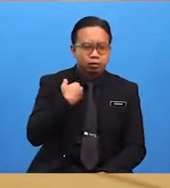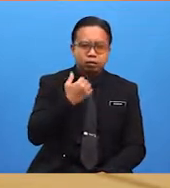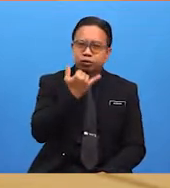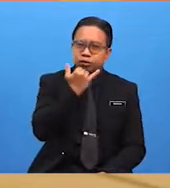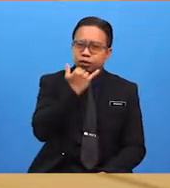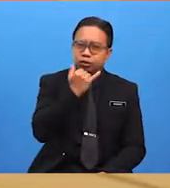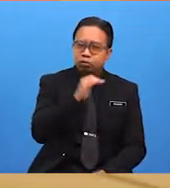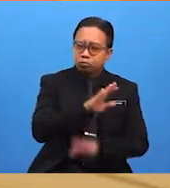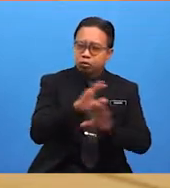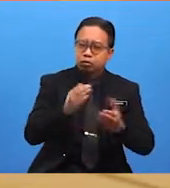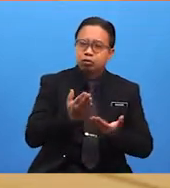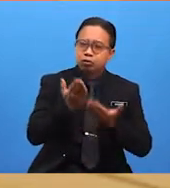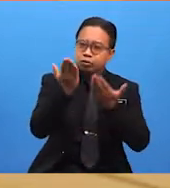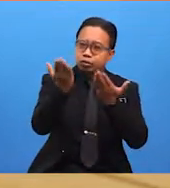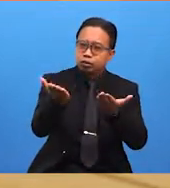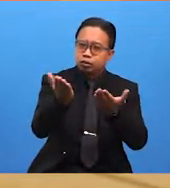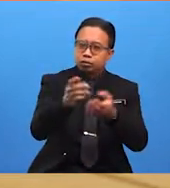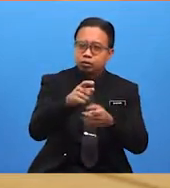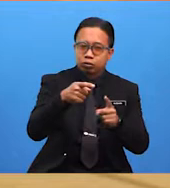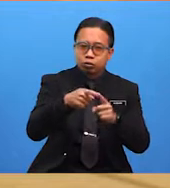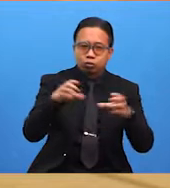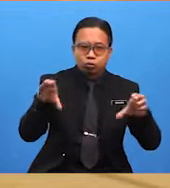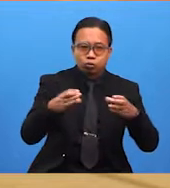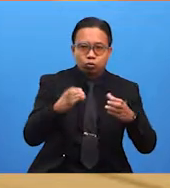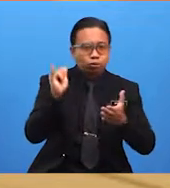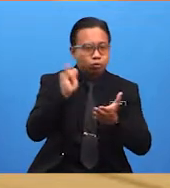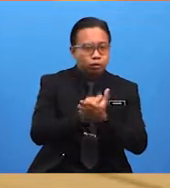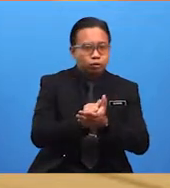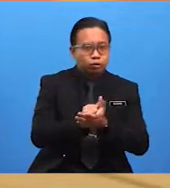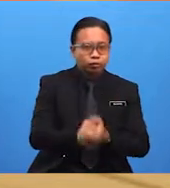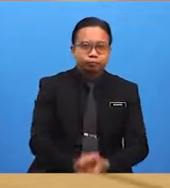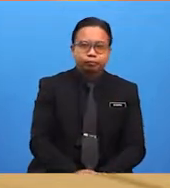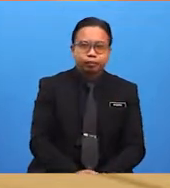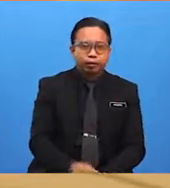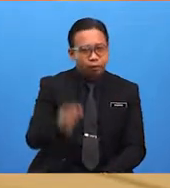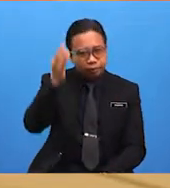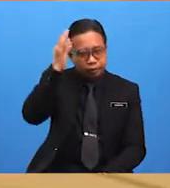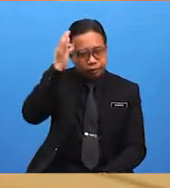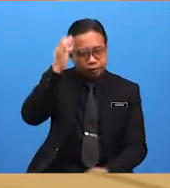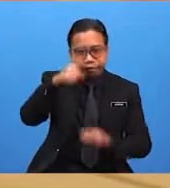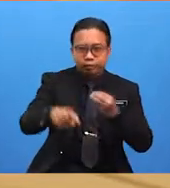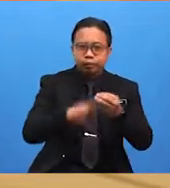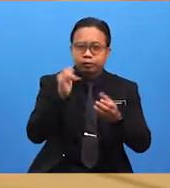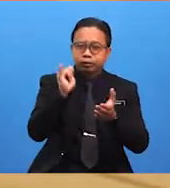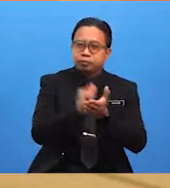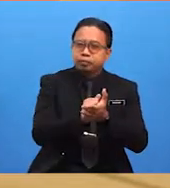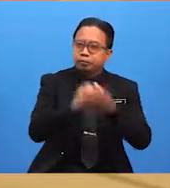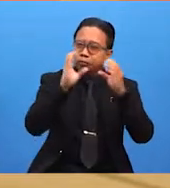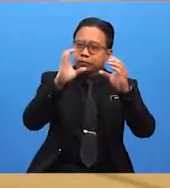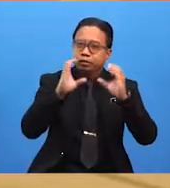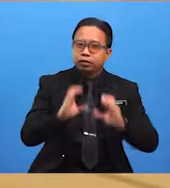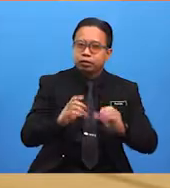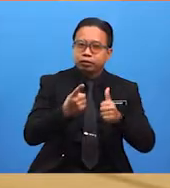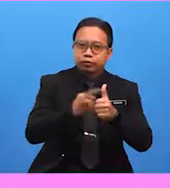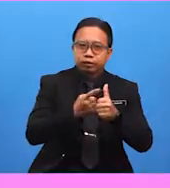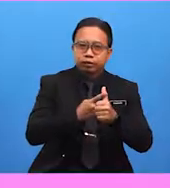not suggesting you not to do this, but think about these strategies